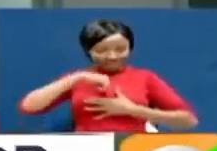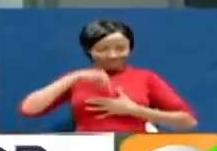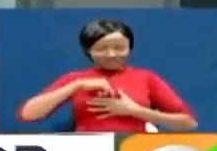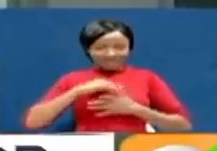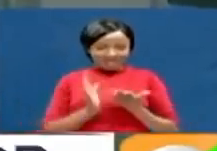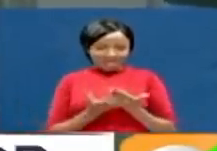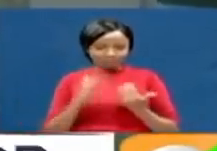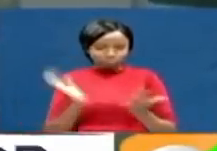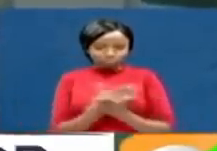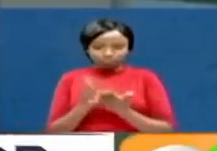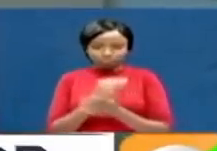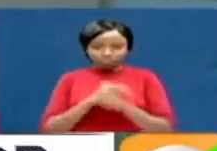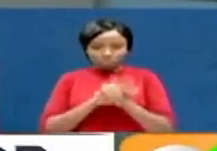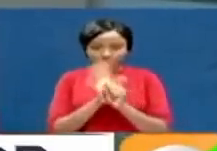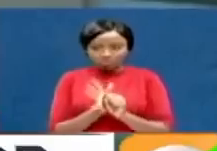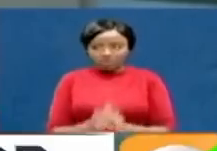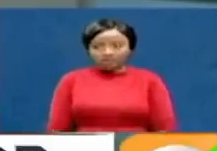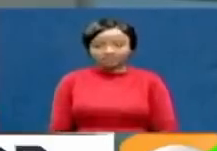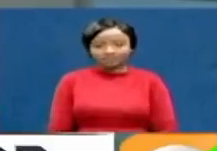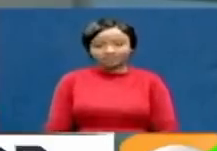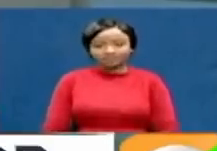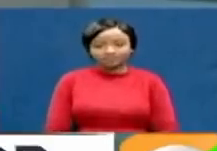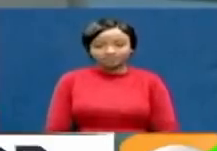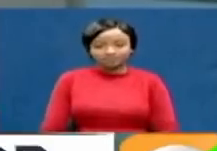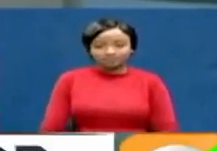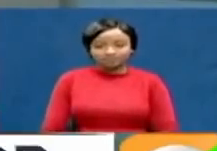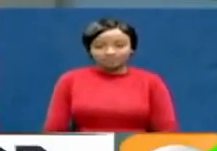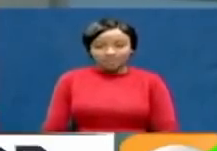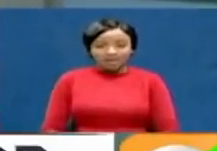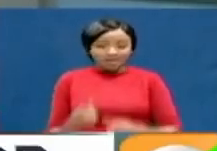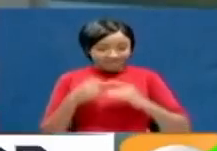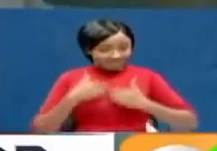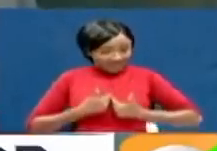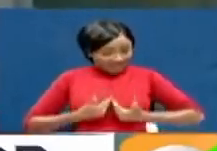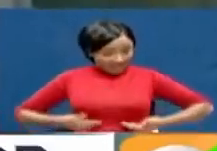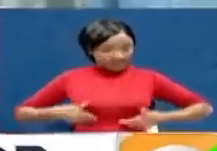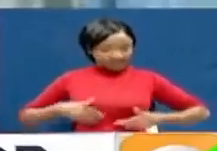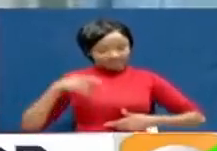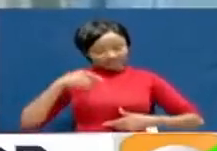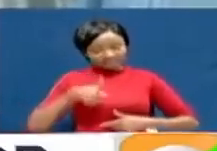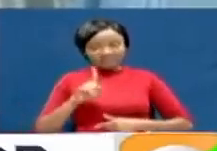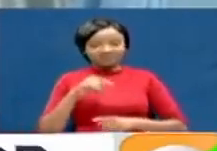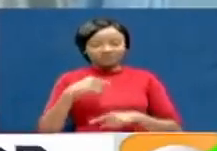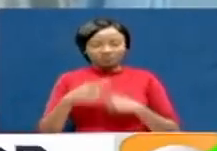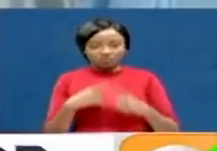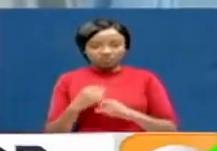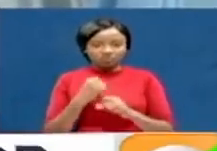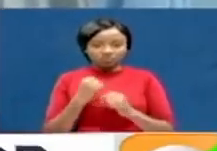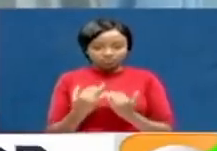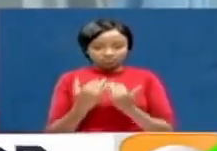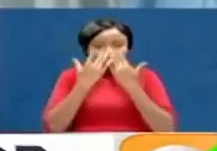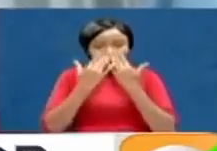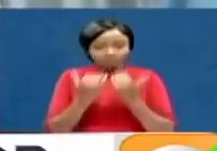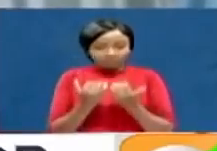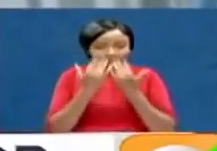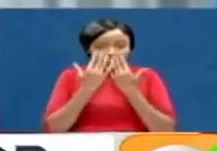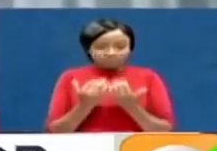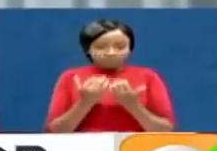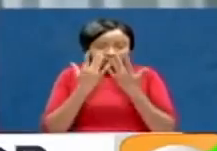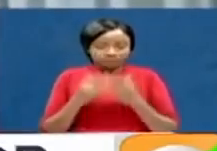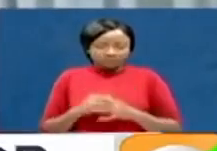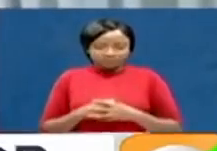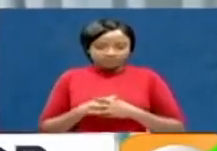you are not using so much energy to breathe. Mm-hmm. Yes. But your lungs, they still have to continue taking oxygen. And the other